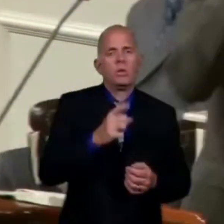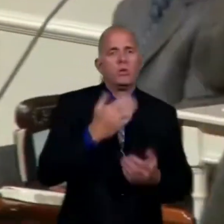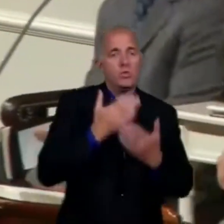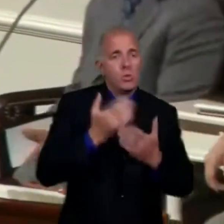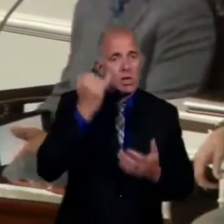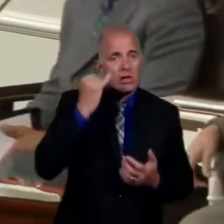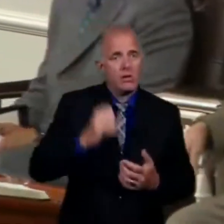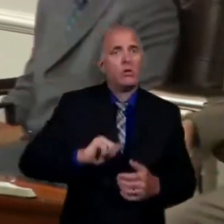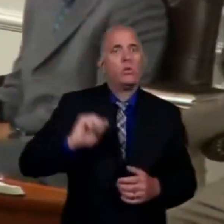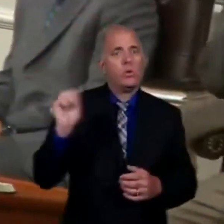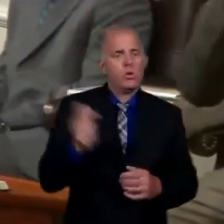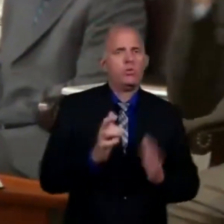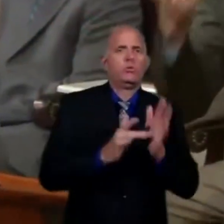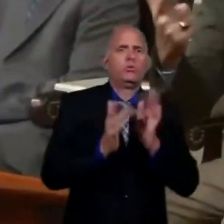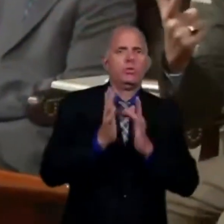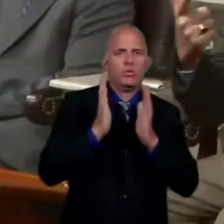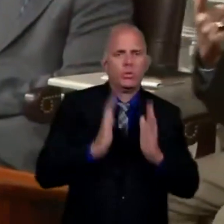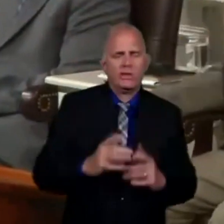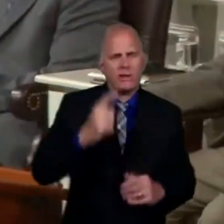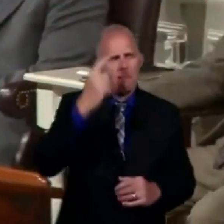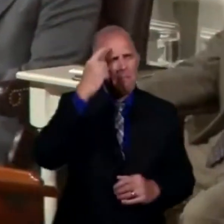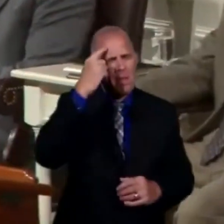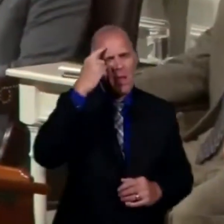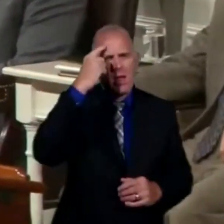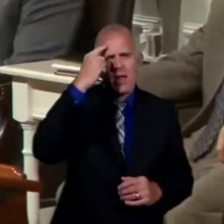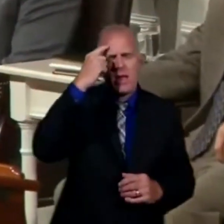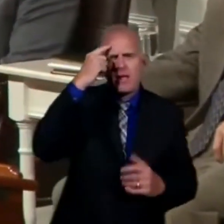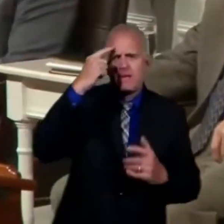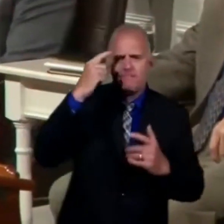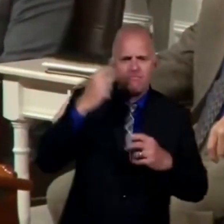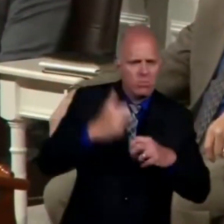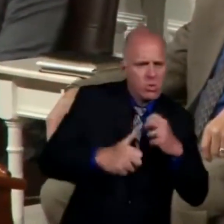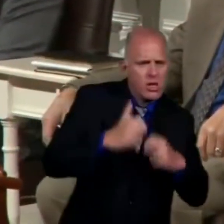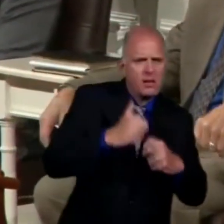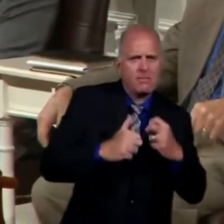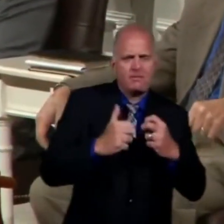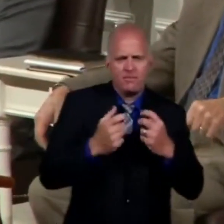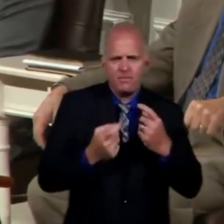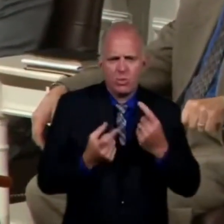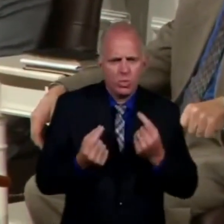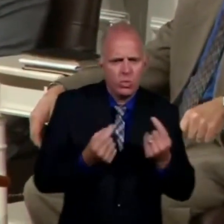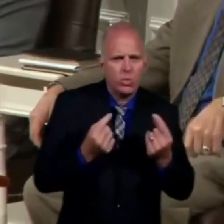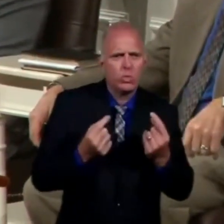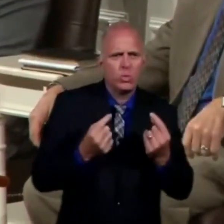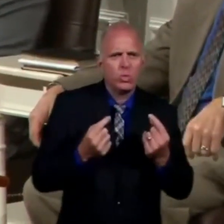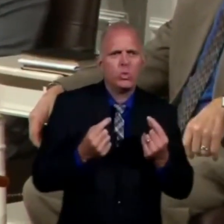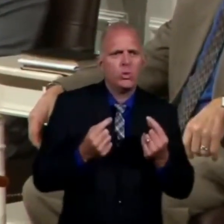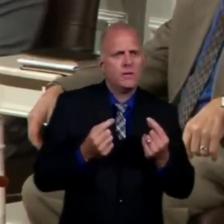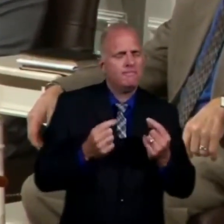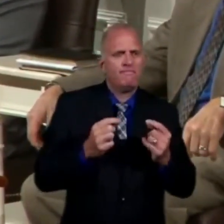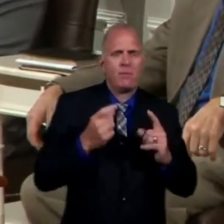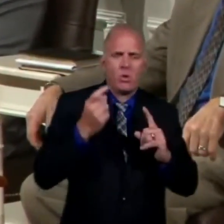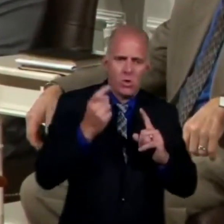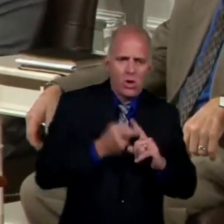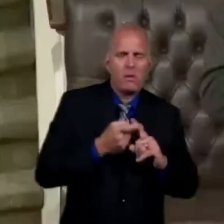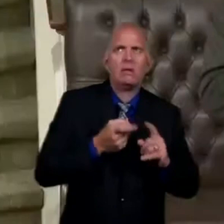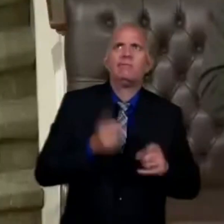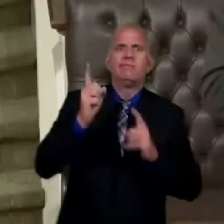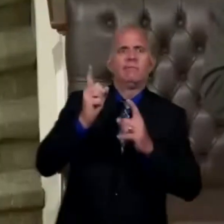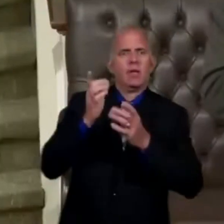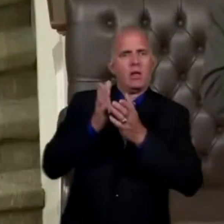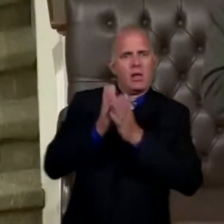Christian programs his mind, when he has a dilemma, when he has something to do, he asks himself, what does God want me to